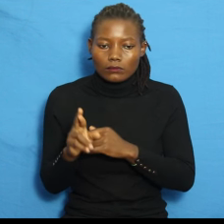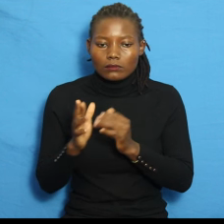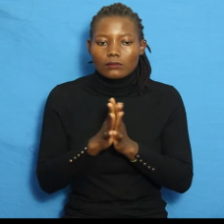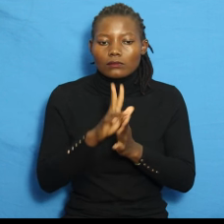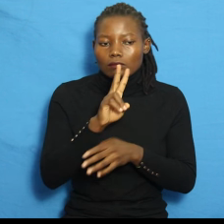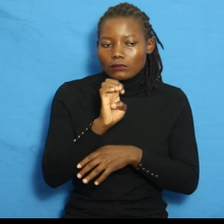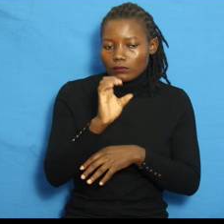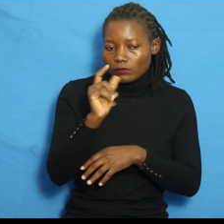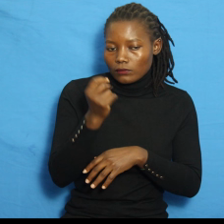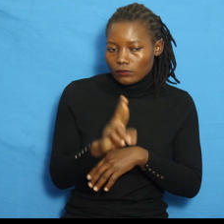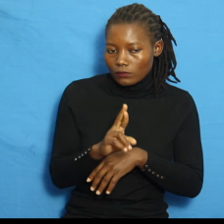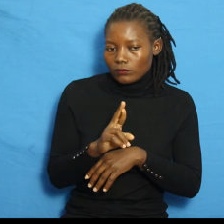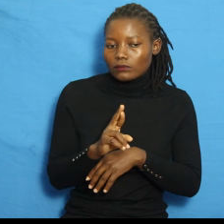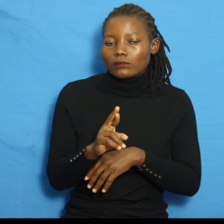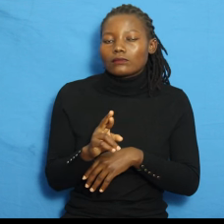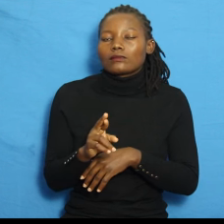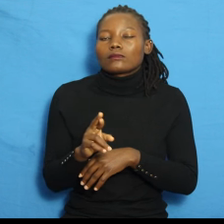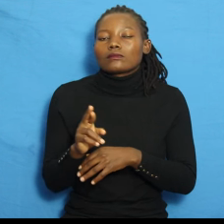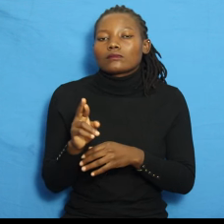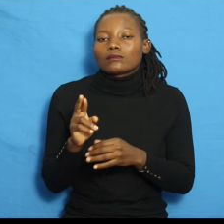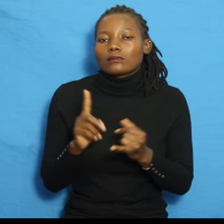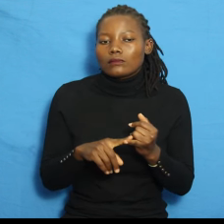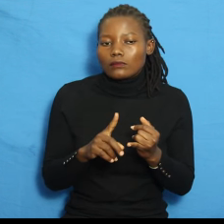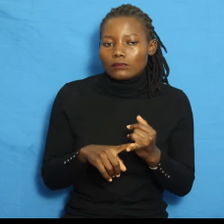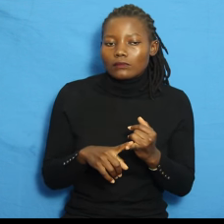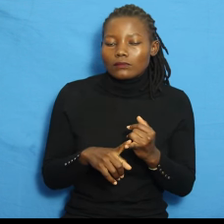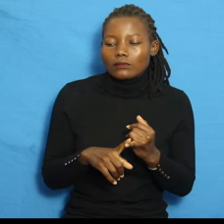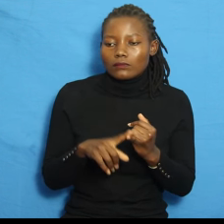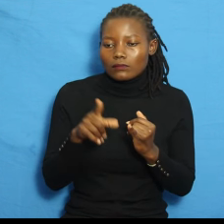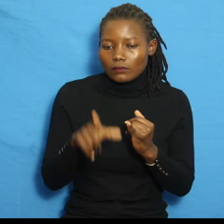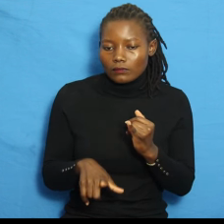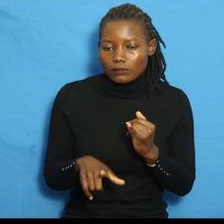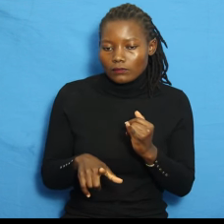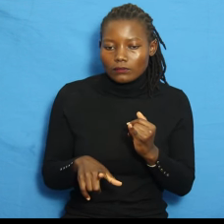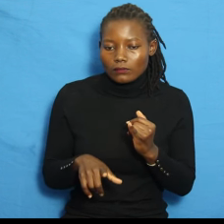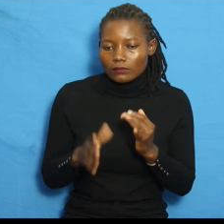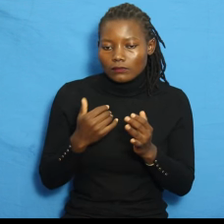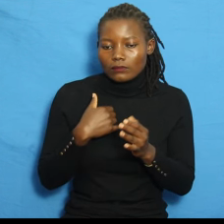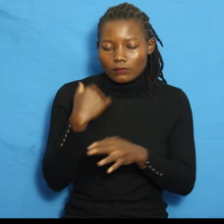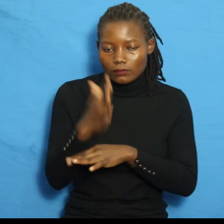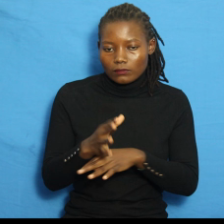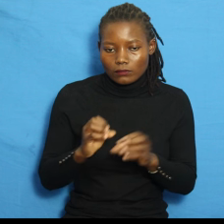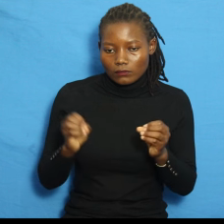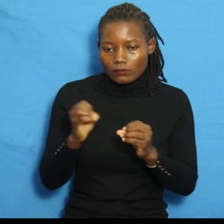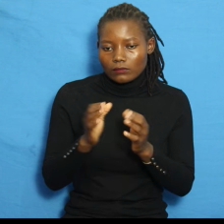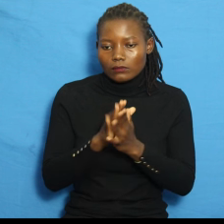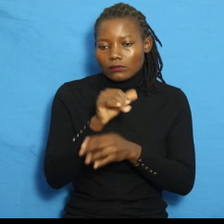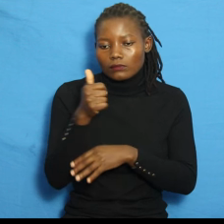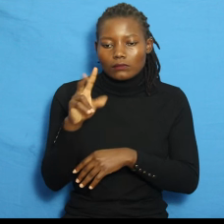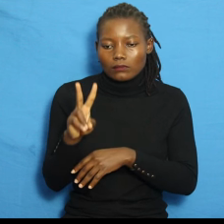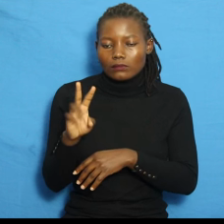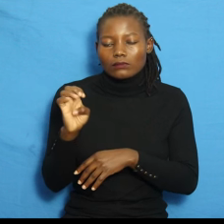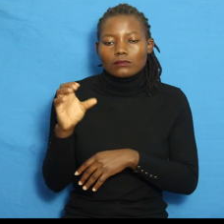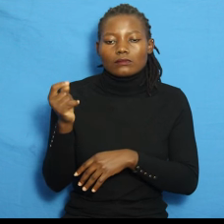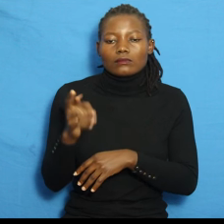between scalar quantities and vector quantities. In a nutshell, scalar quantities possess magnitude but have